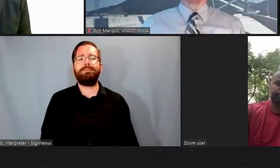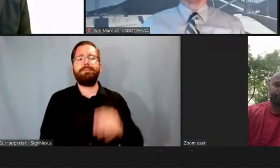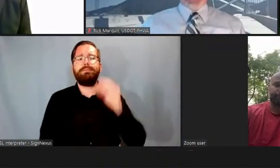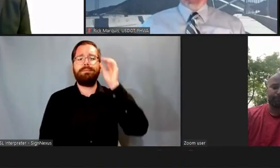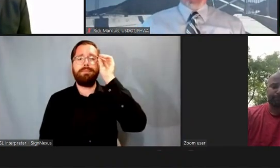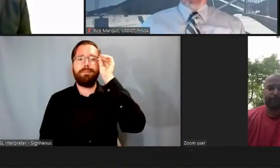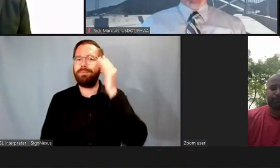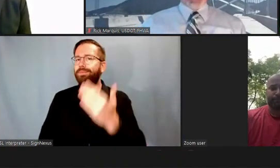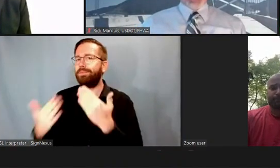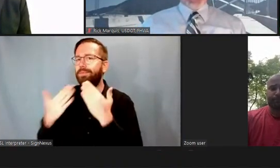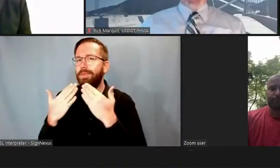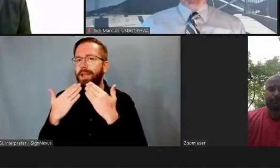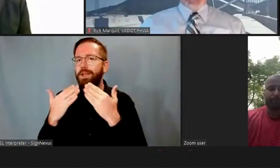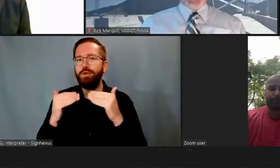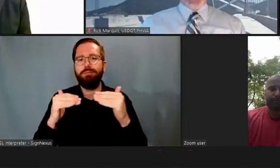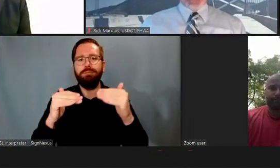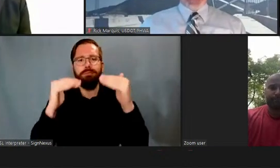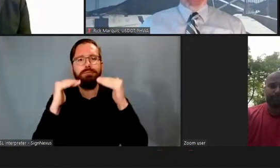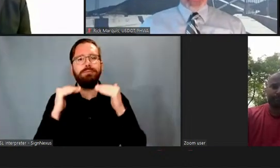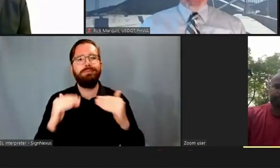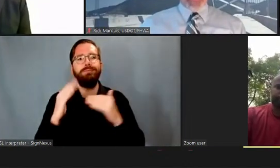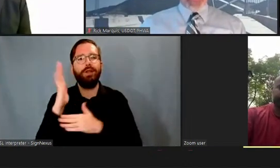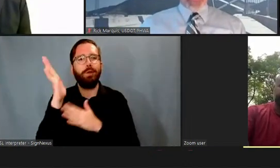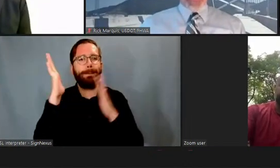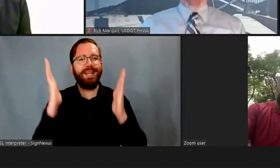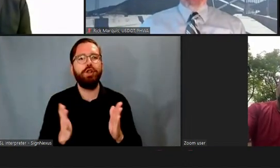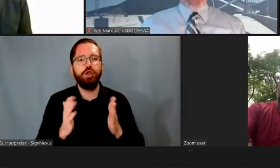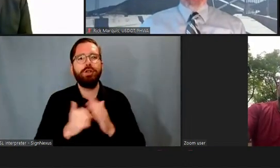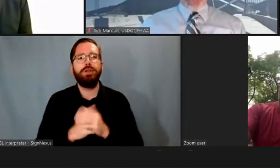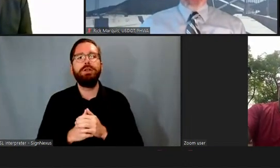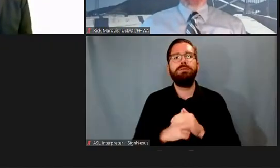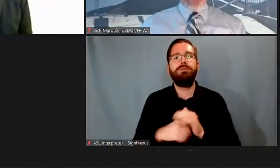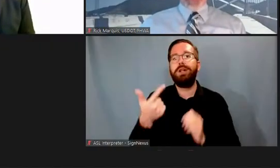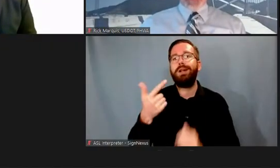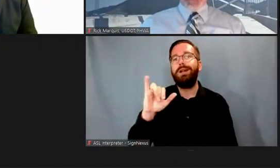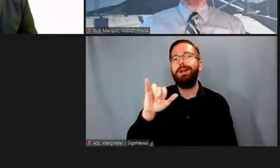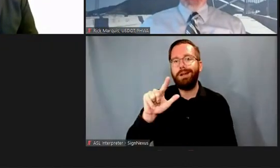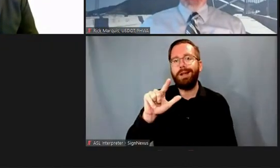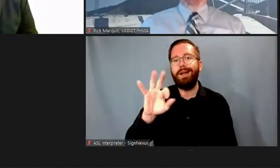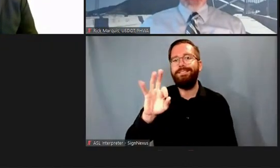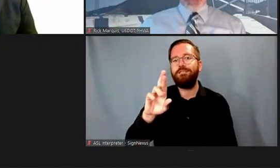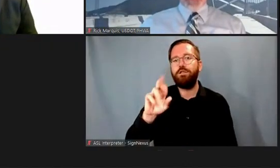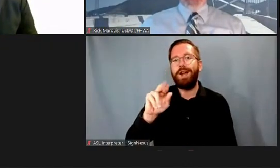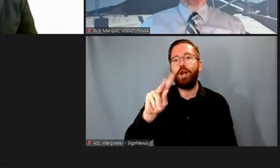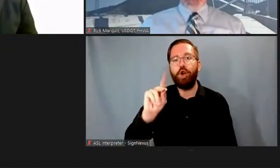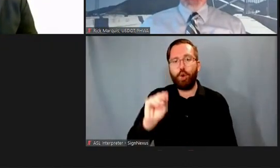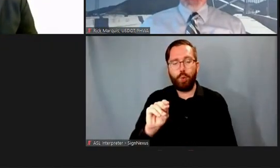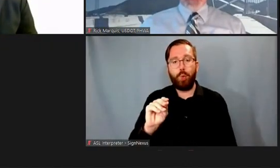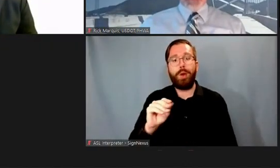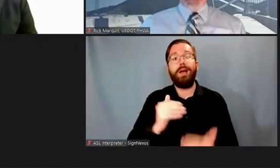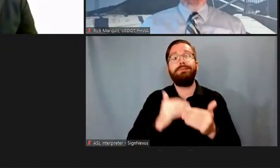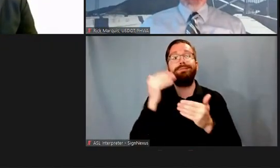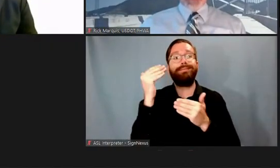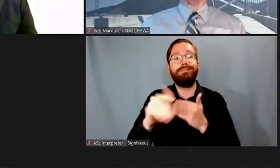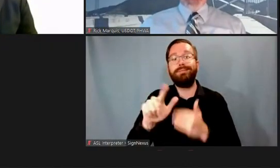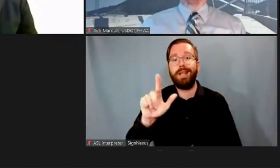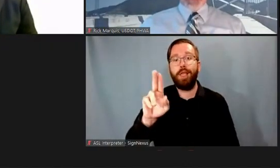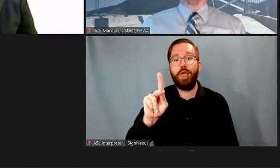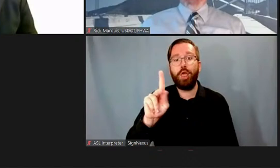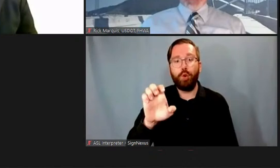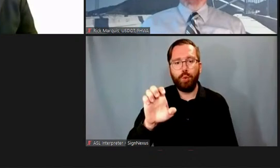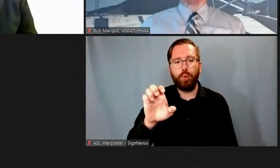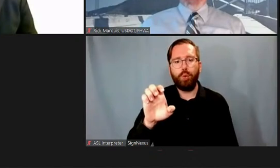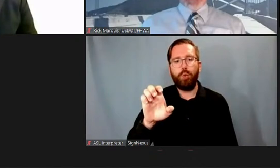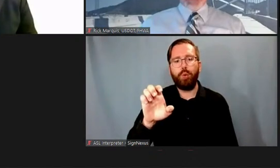thank you our next speaker is gil franco followed by luke sabados